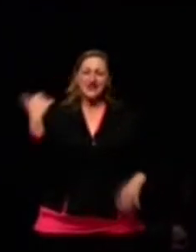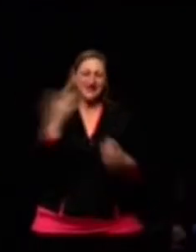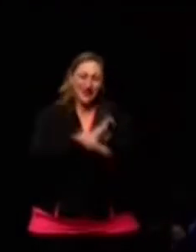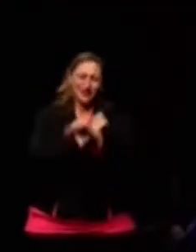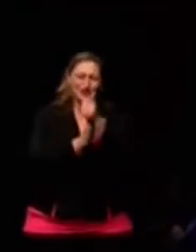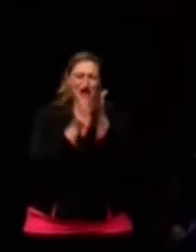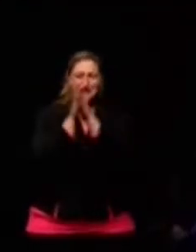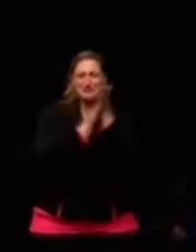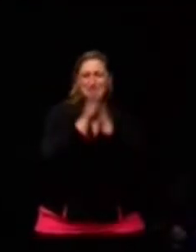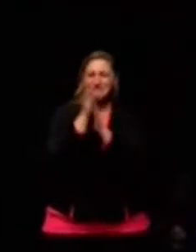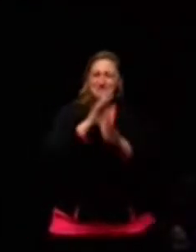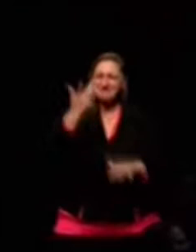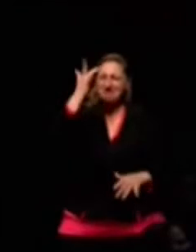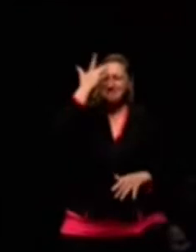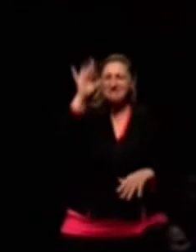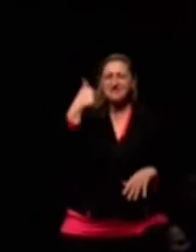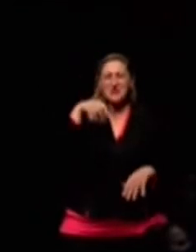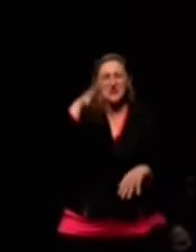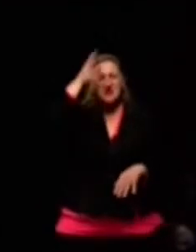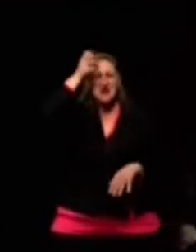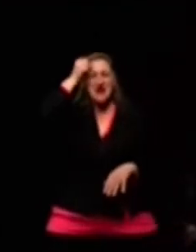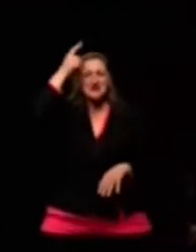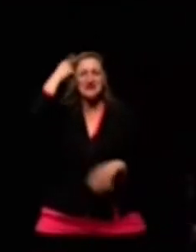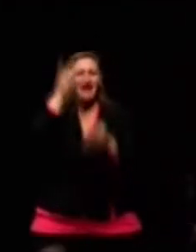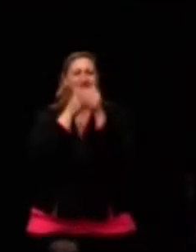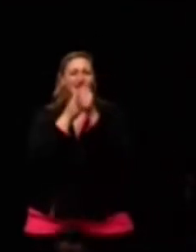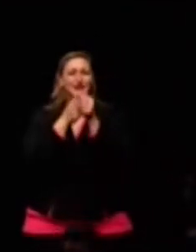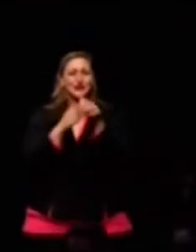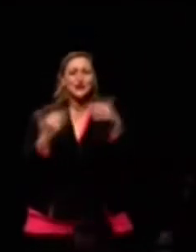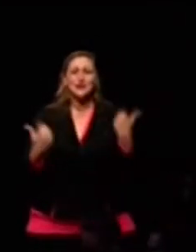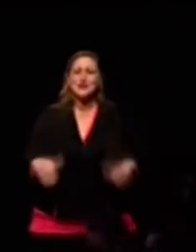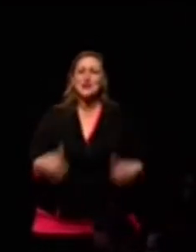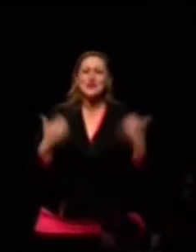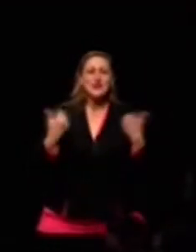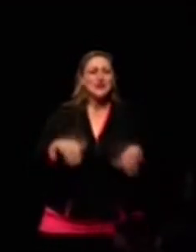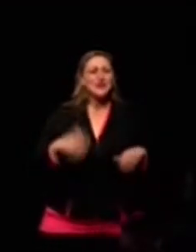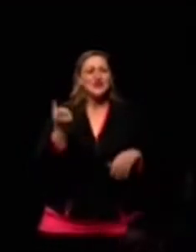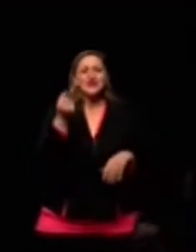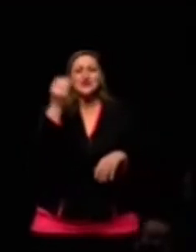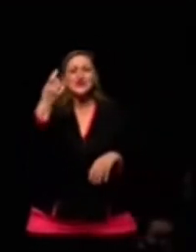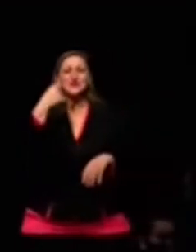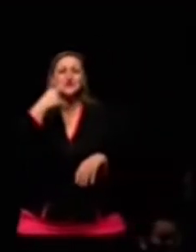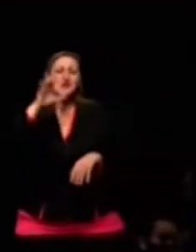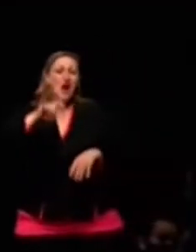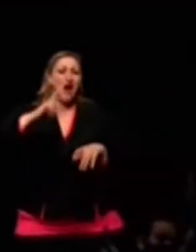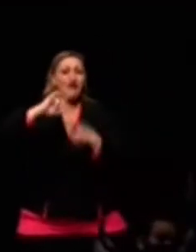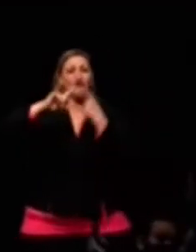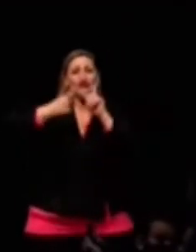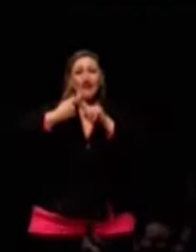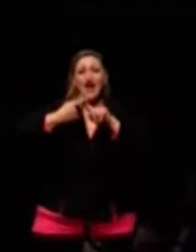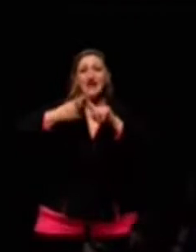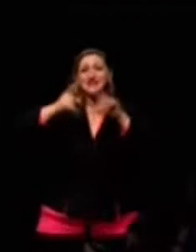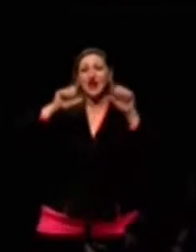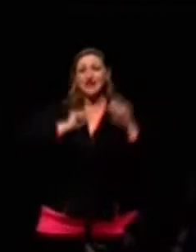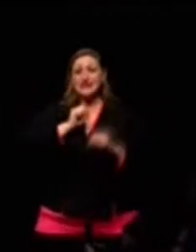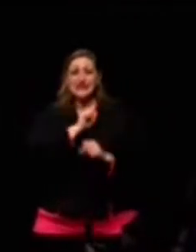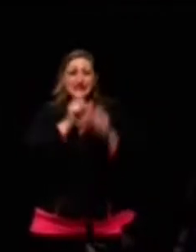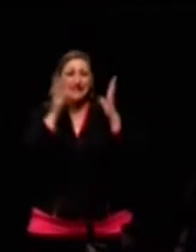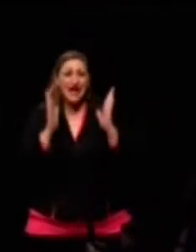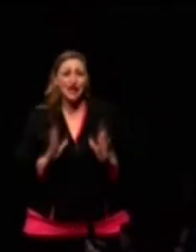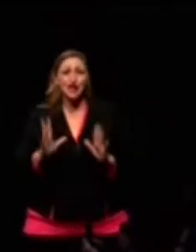no-nonsense leadership. And thanks also to my friends and our senators, Chuck Schumer and